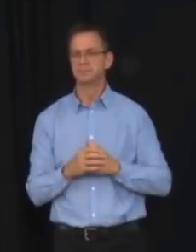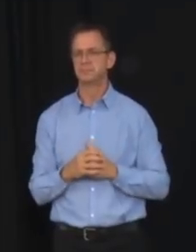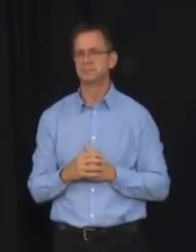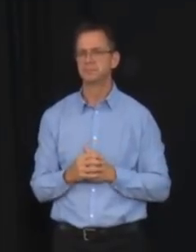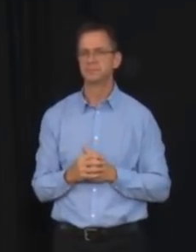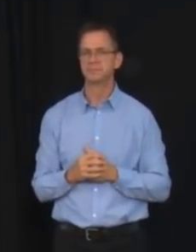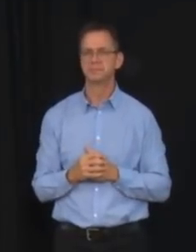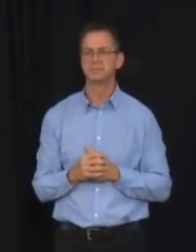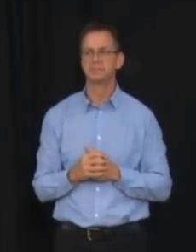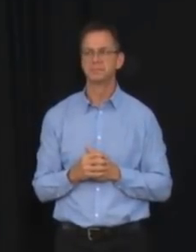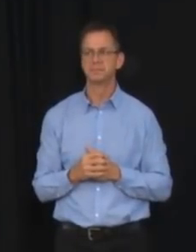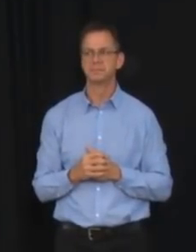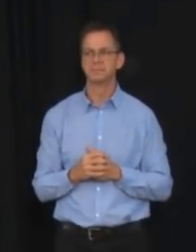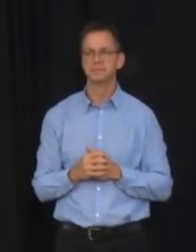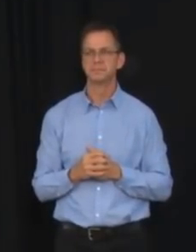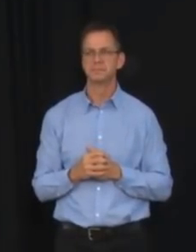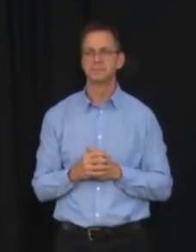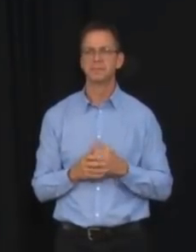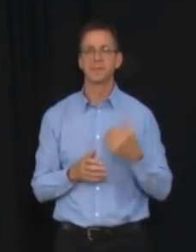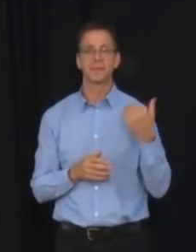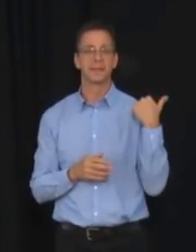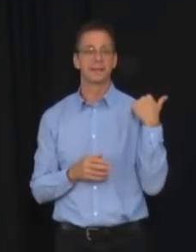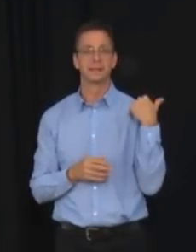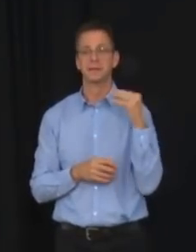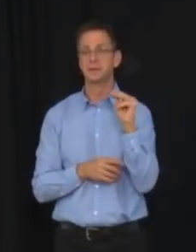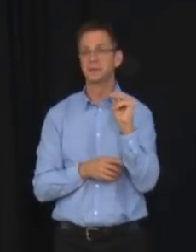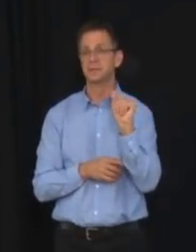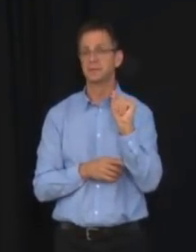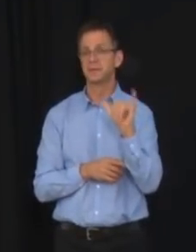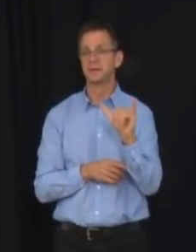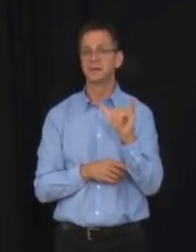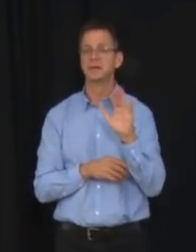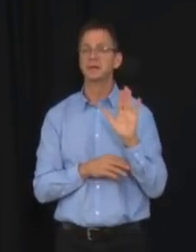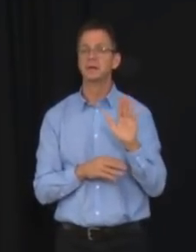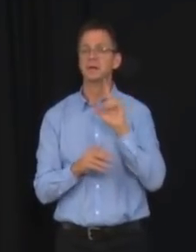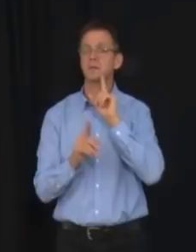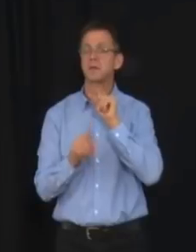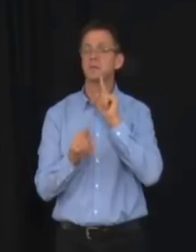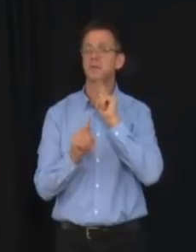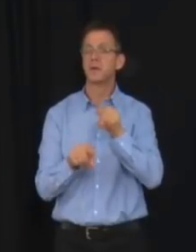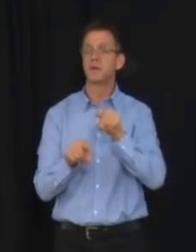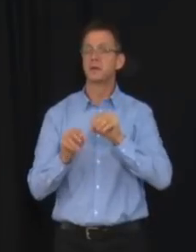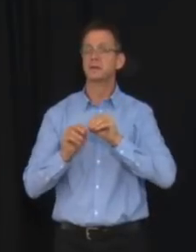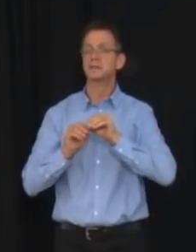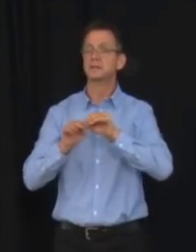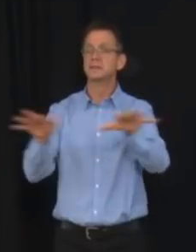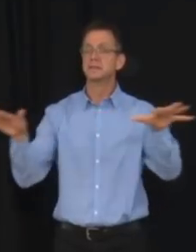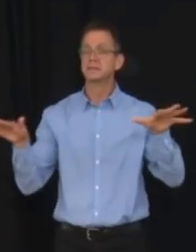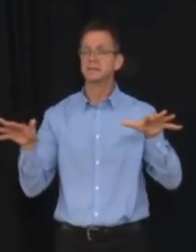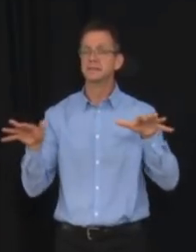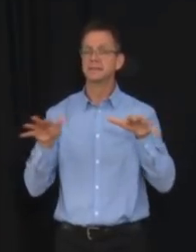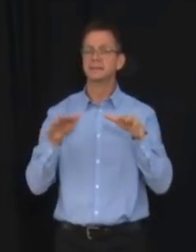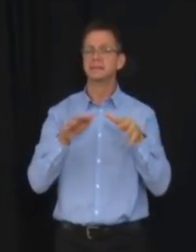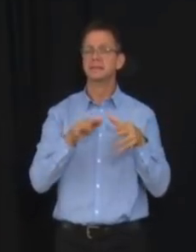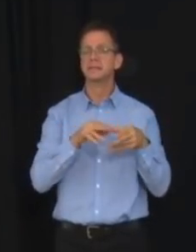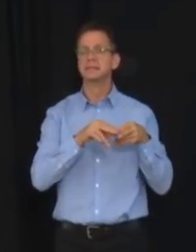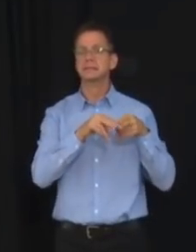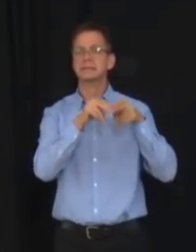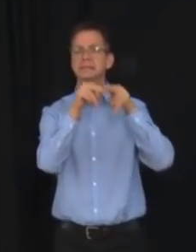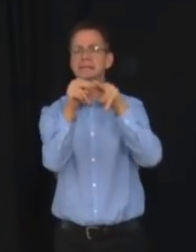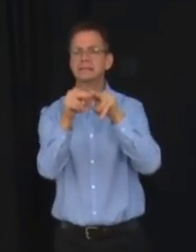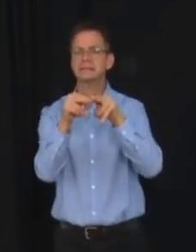we released back in May, if you remember. And the review looked at how we can build on the best aspects of our continuing care